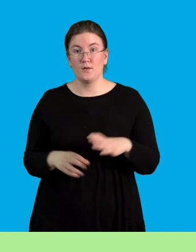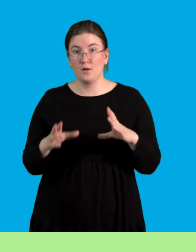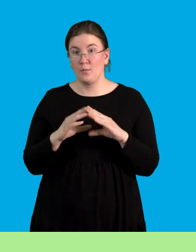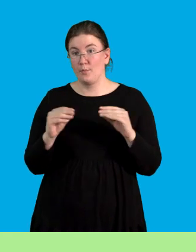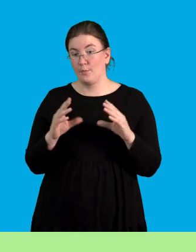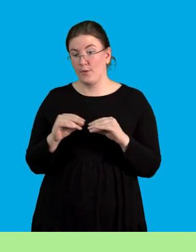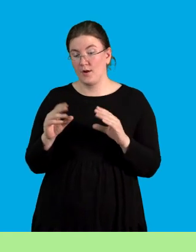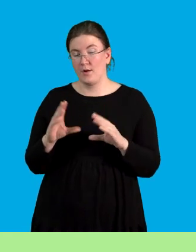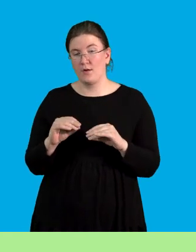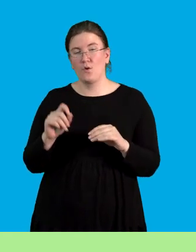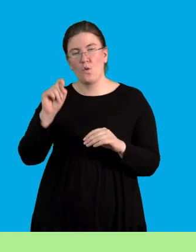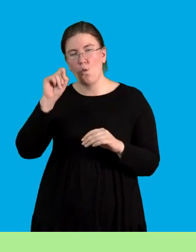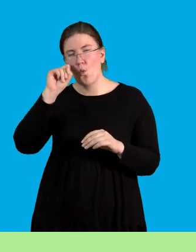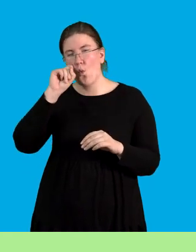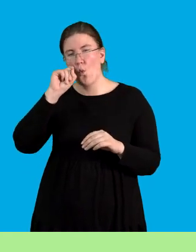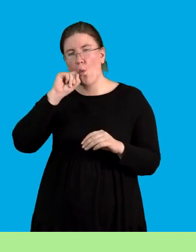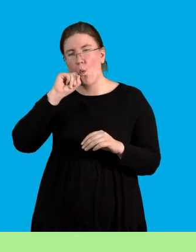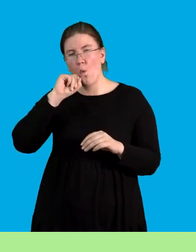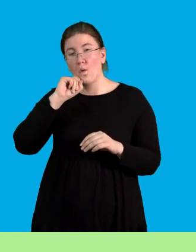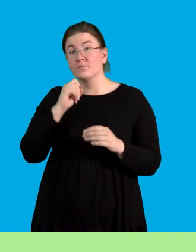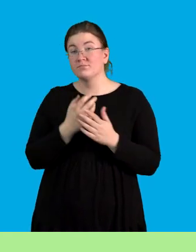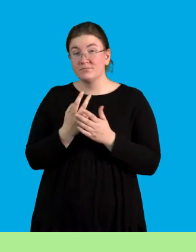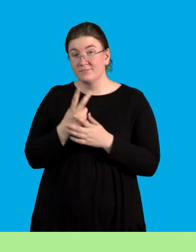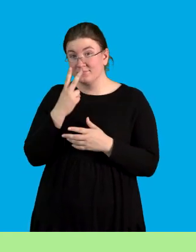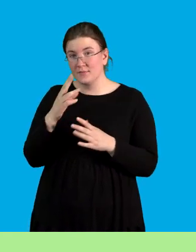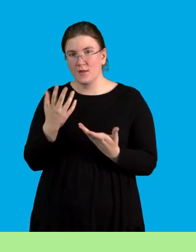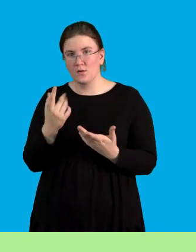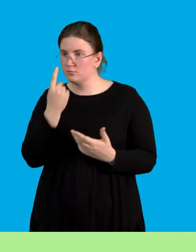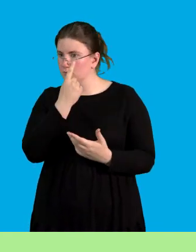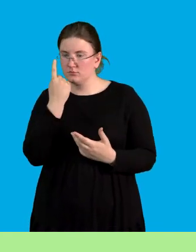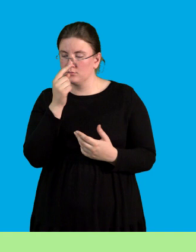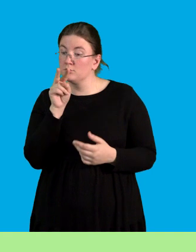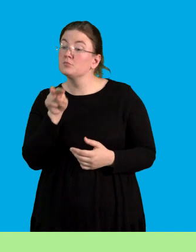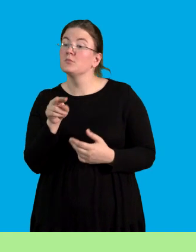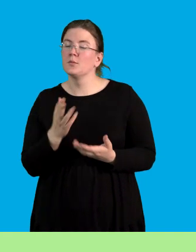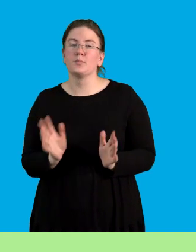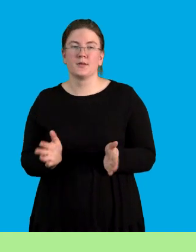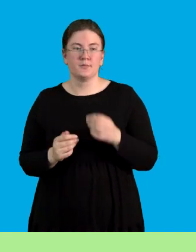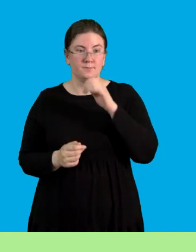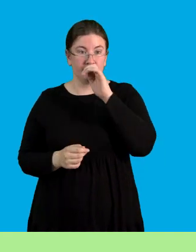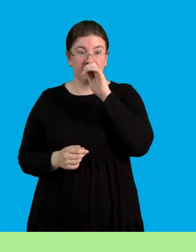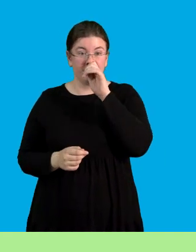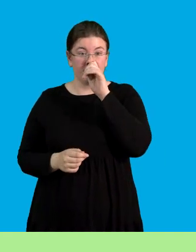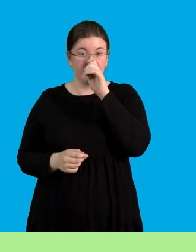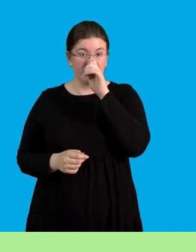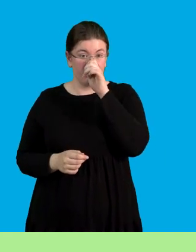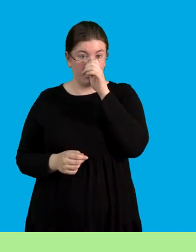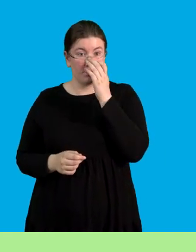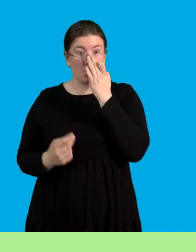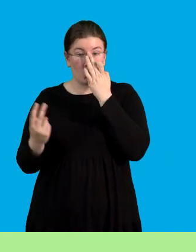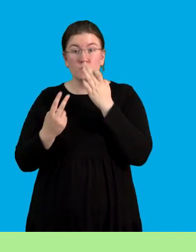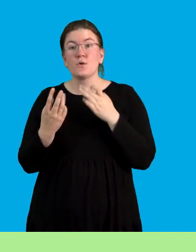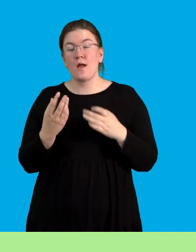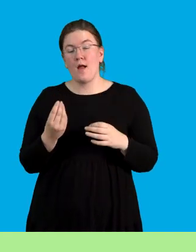This is bread mold, like I have said, that can be seen with the naked eye. And then you also have a fungi that